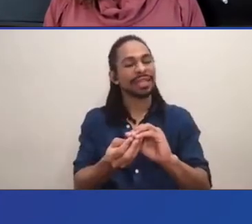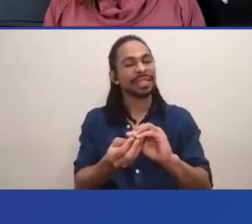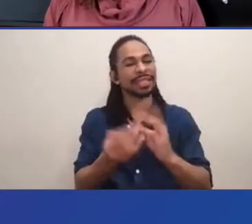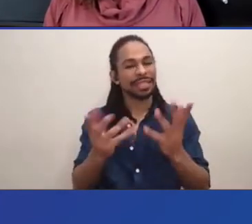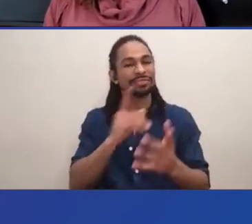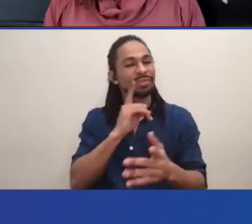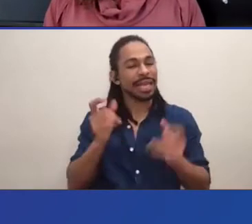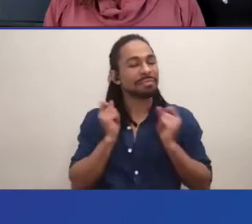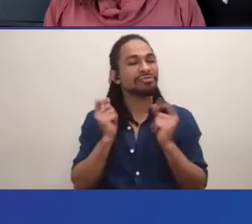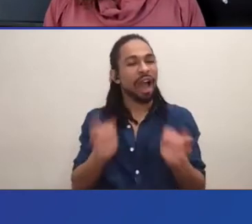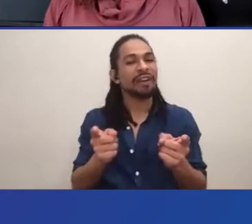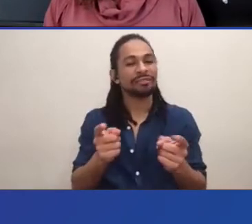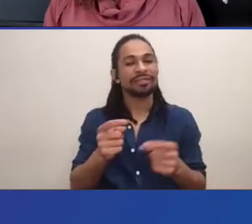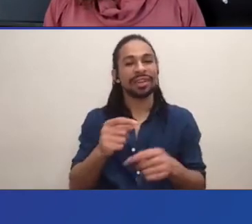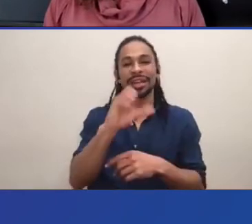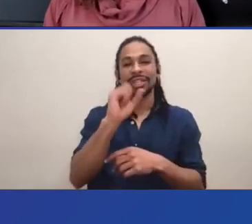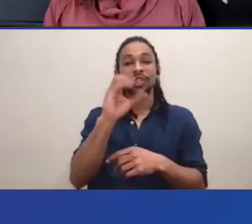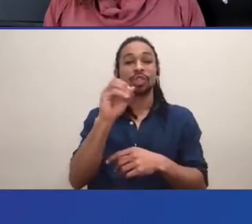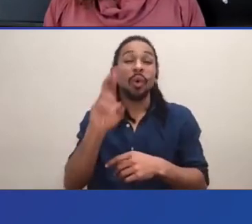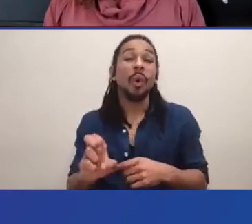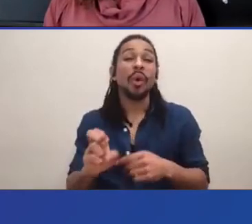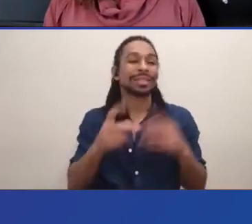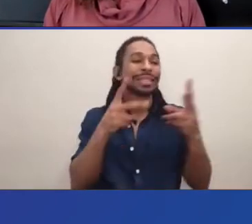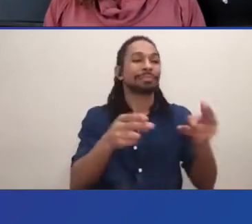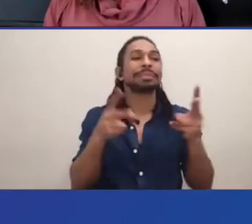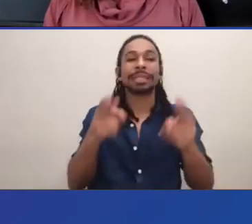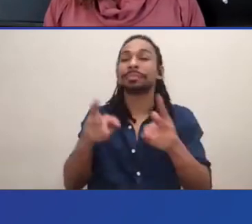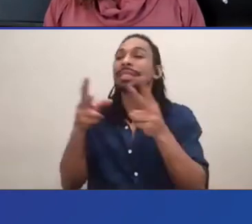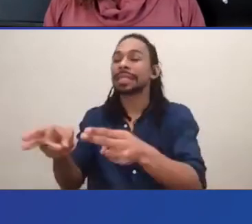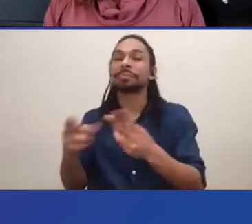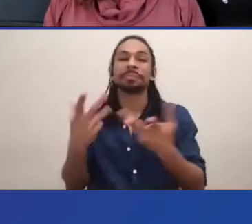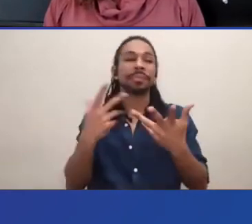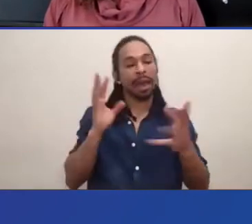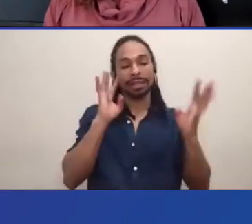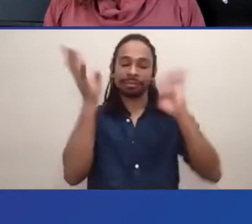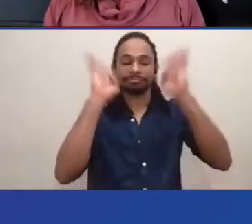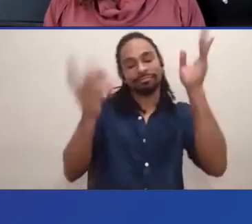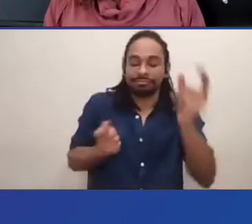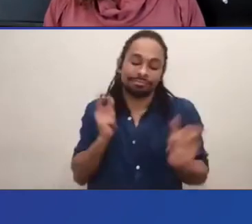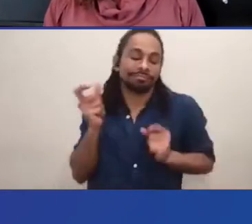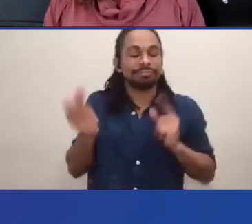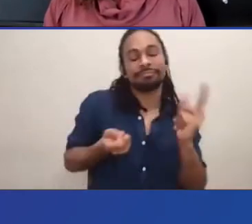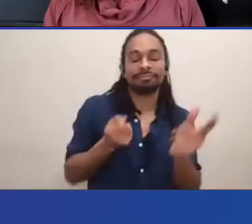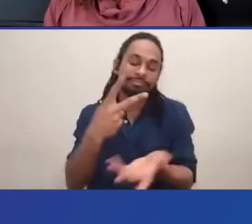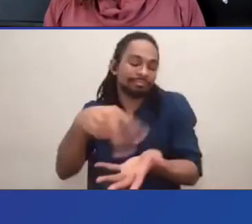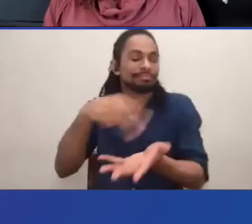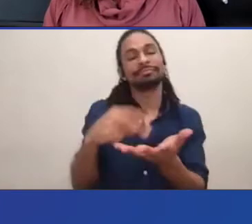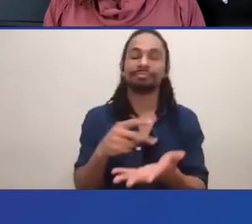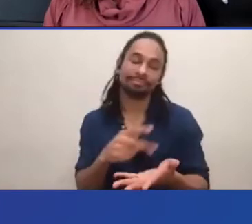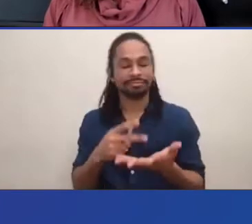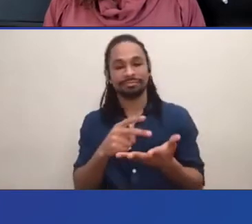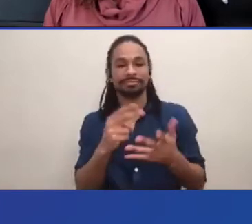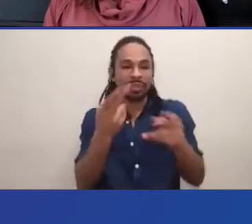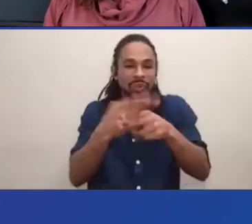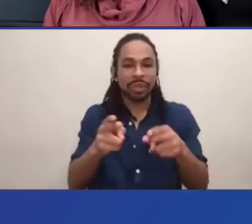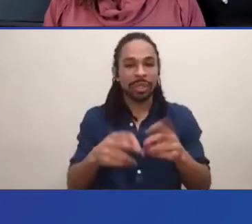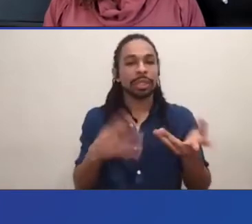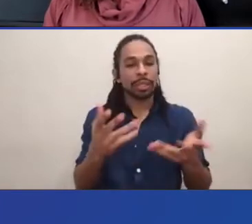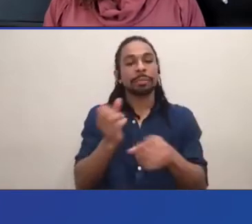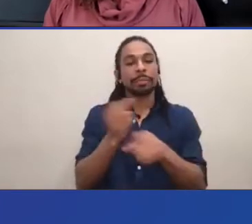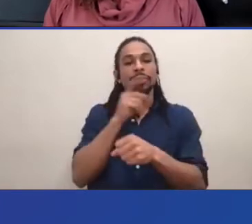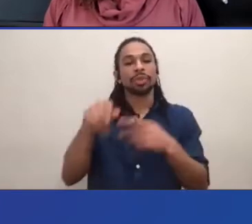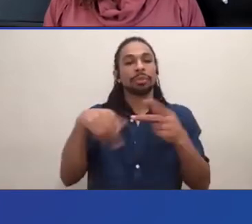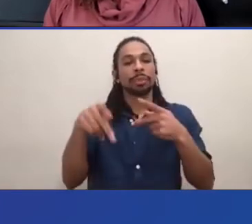improv scores, making sure people come in and out. People find their